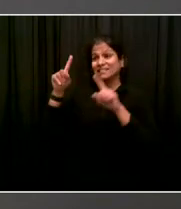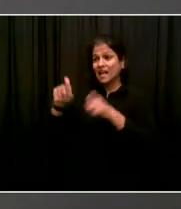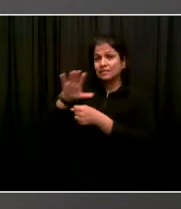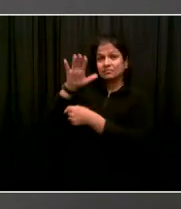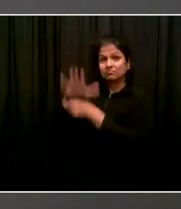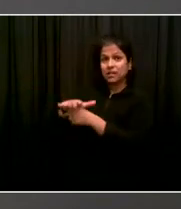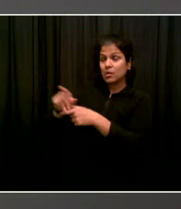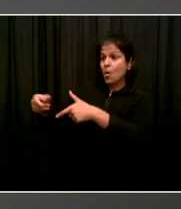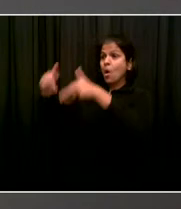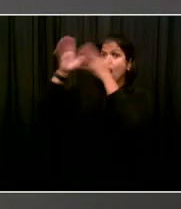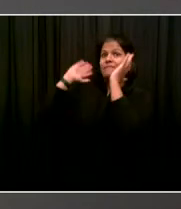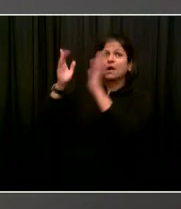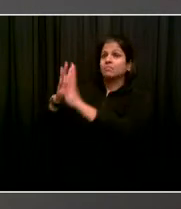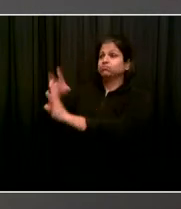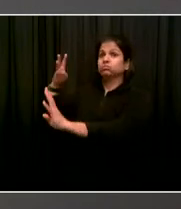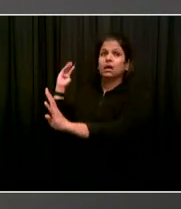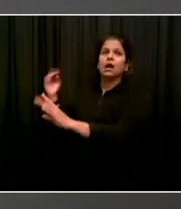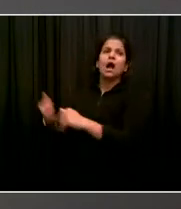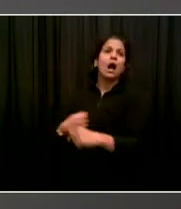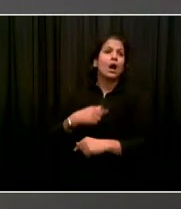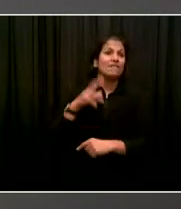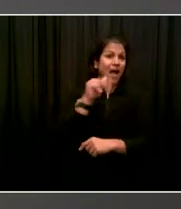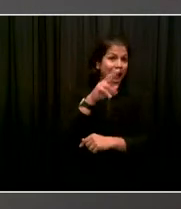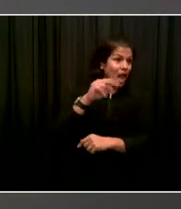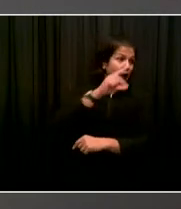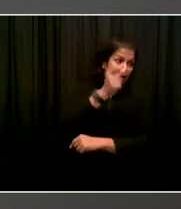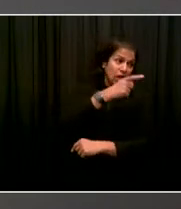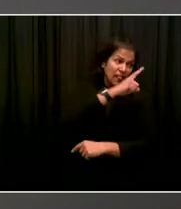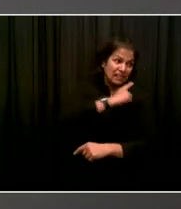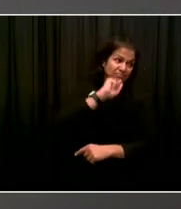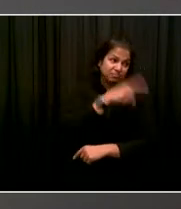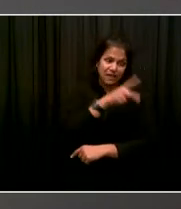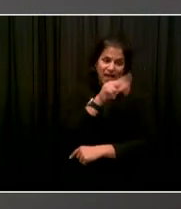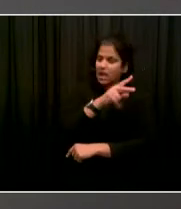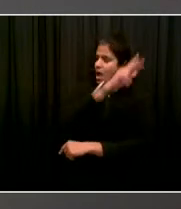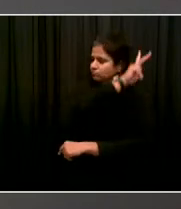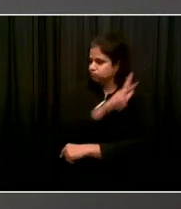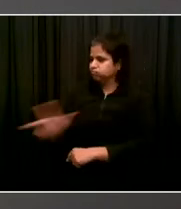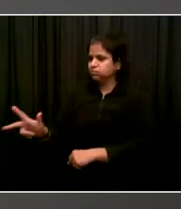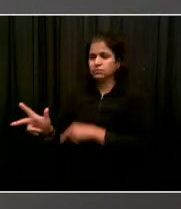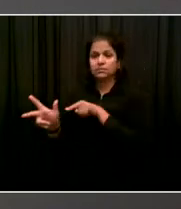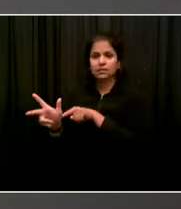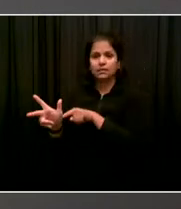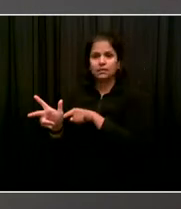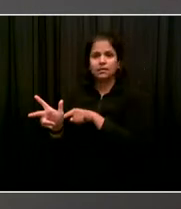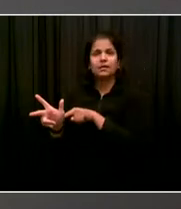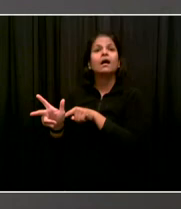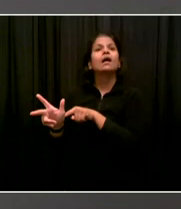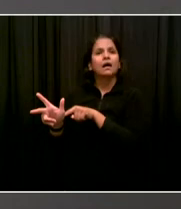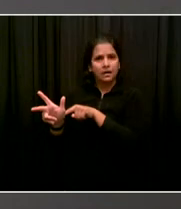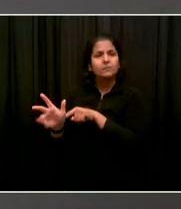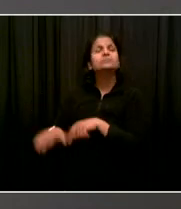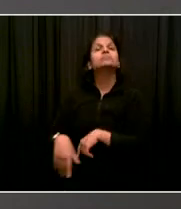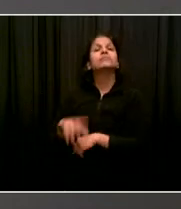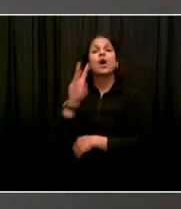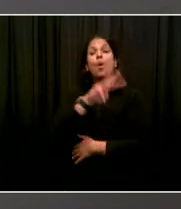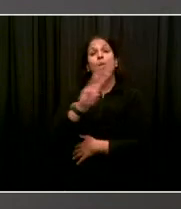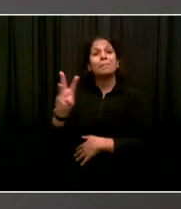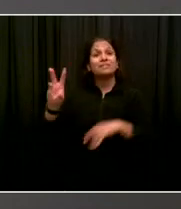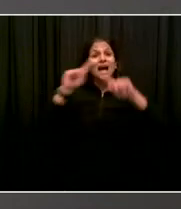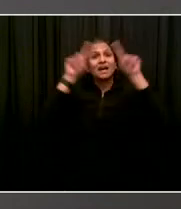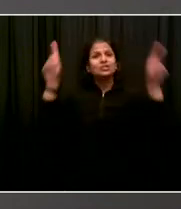move to that other site. The website does show that it's a health and hospital site or that it is